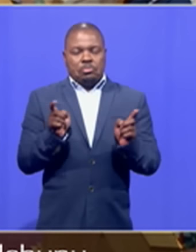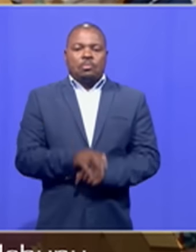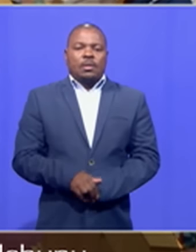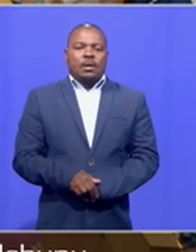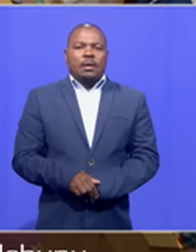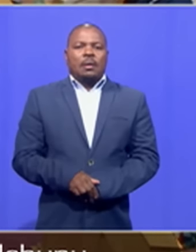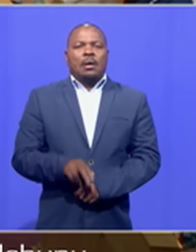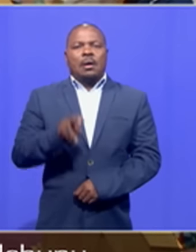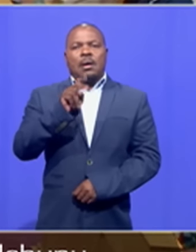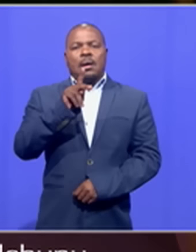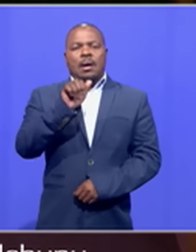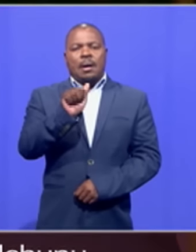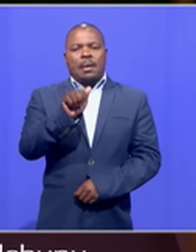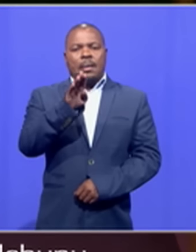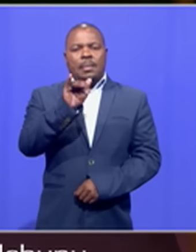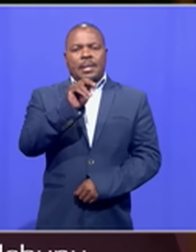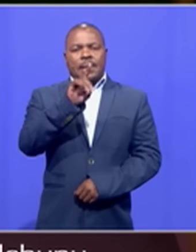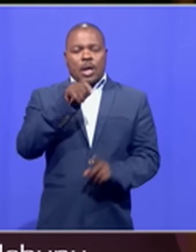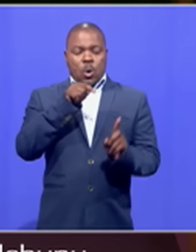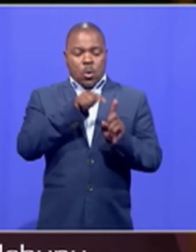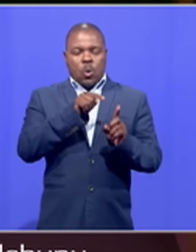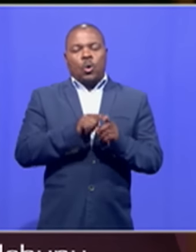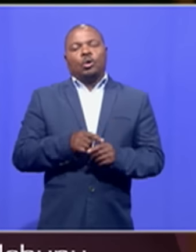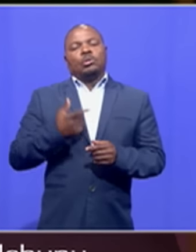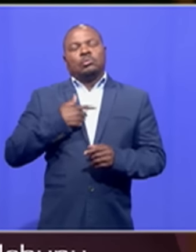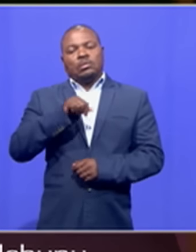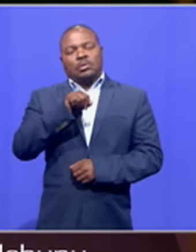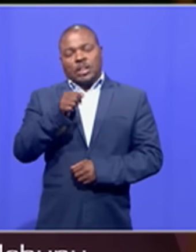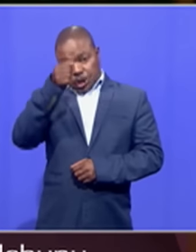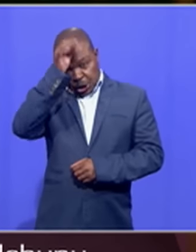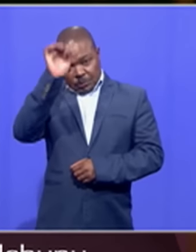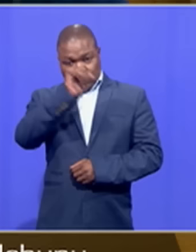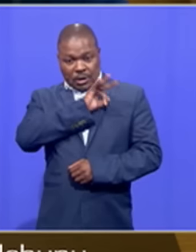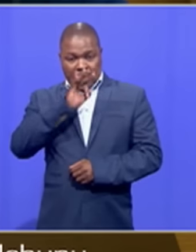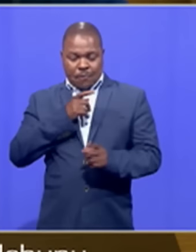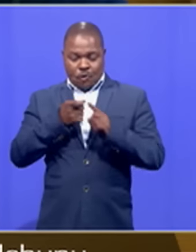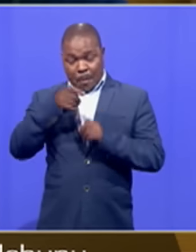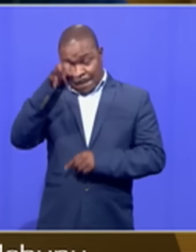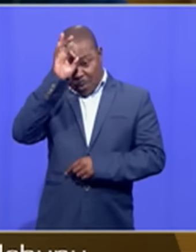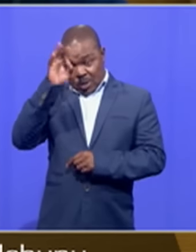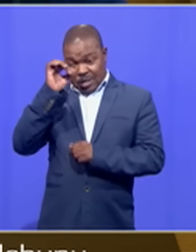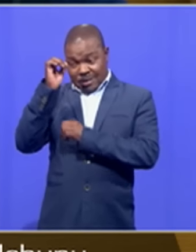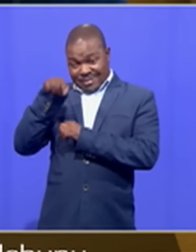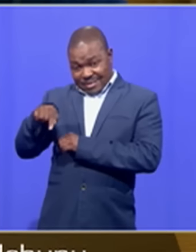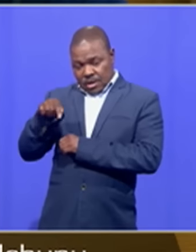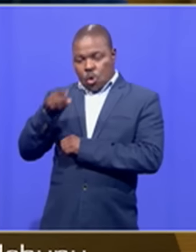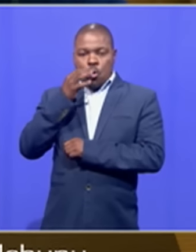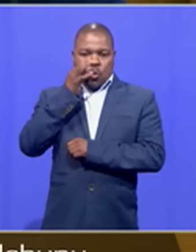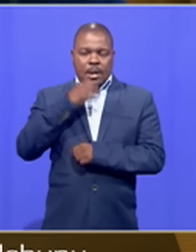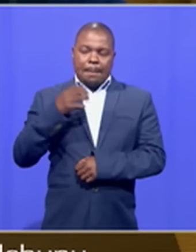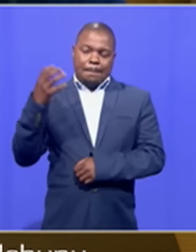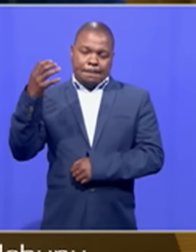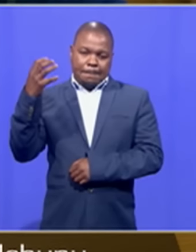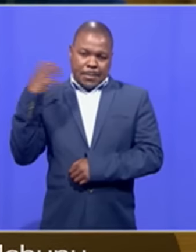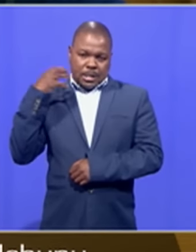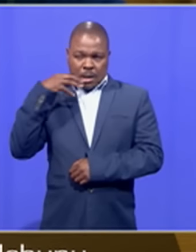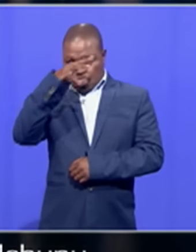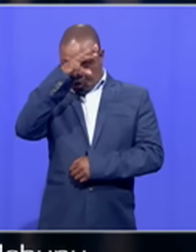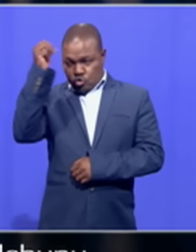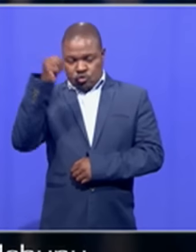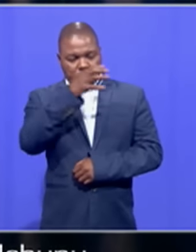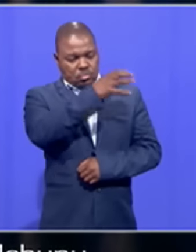Cedric Nkabinde motlhankedi phetiši wa merero ya bašomi kantorong ya tona ya maphodisa o bolela gore o kgethilwe ke tona Mqunu maemong